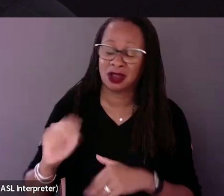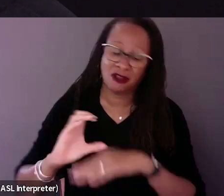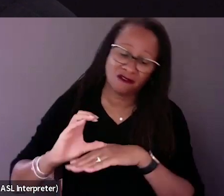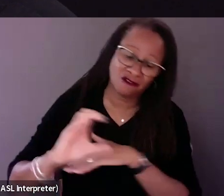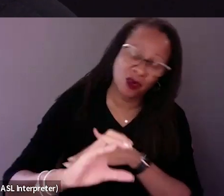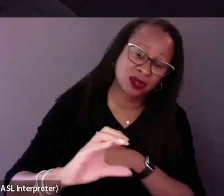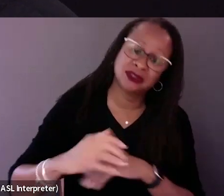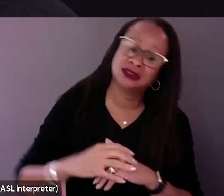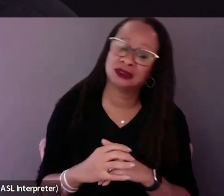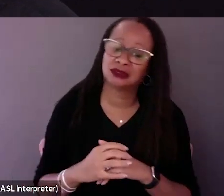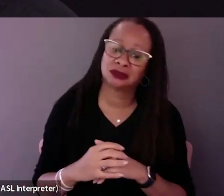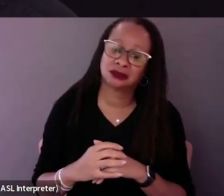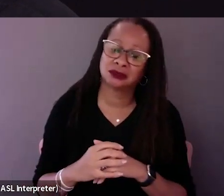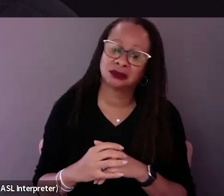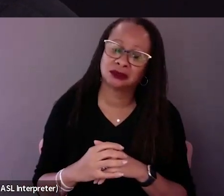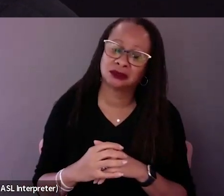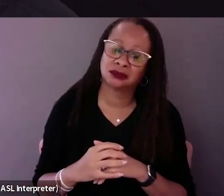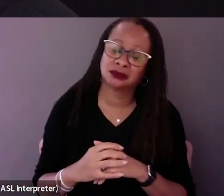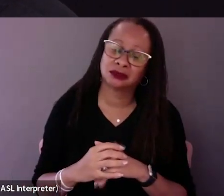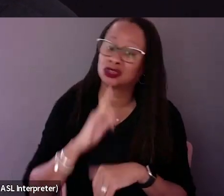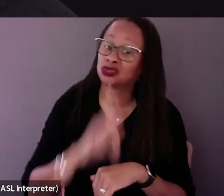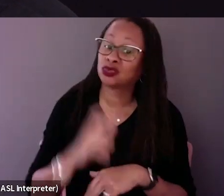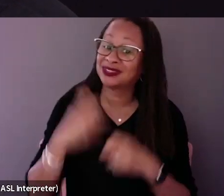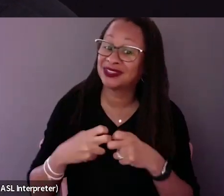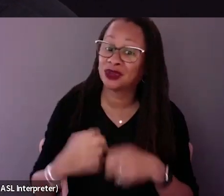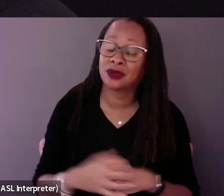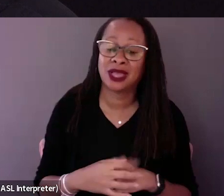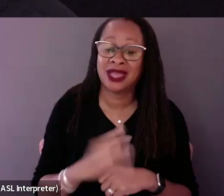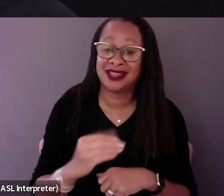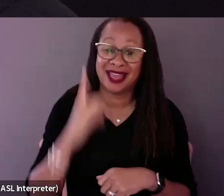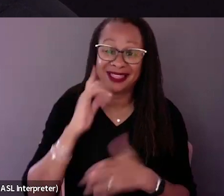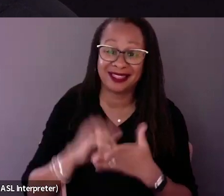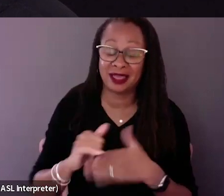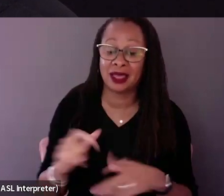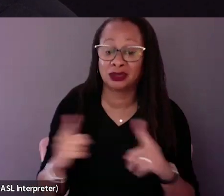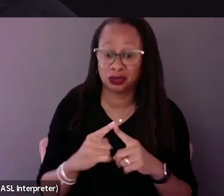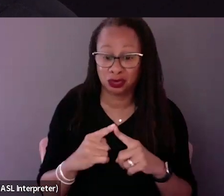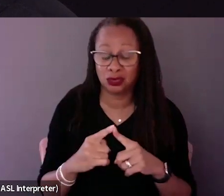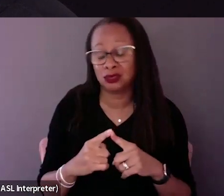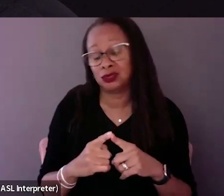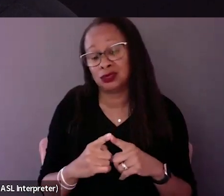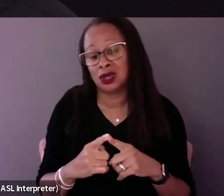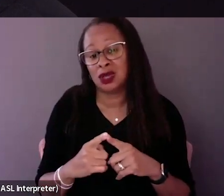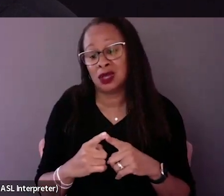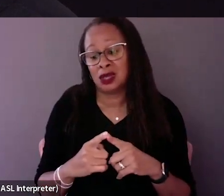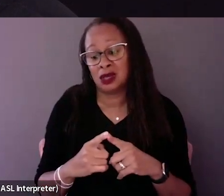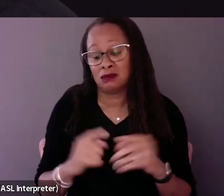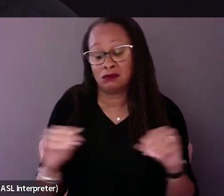forcing. It's really hard. And I think that in order for us to move